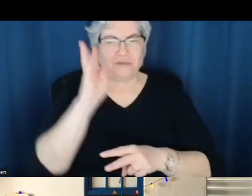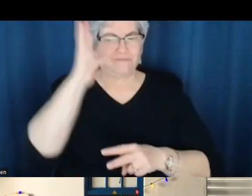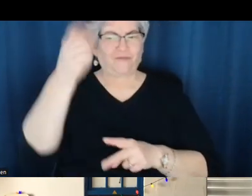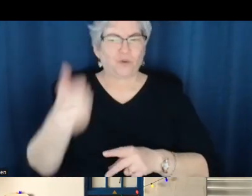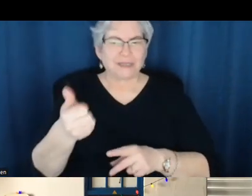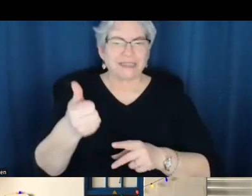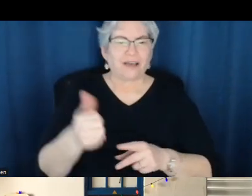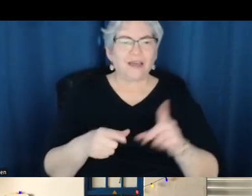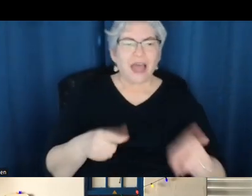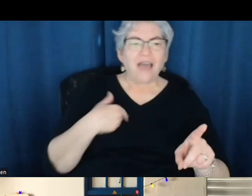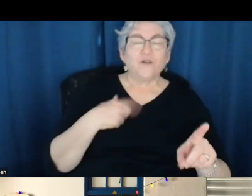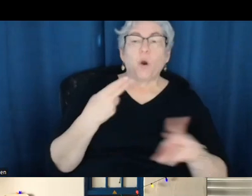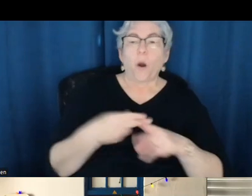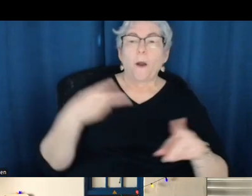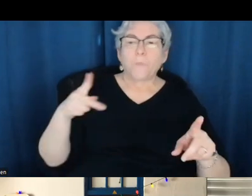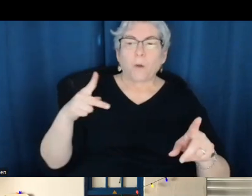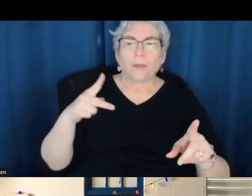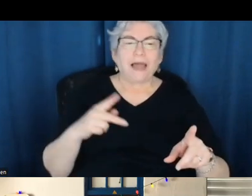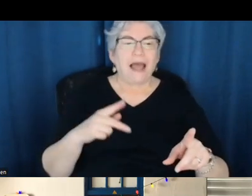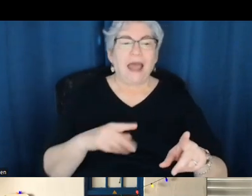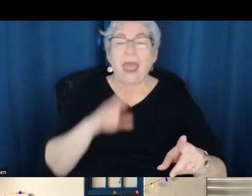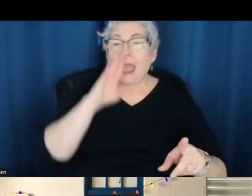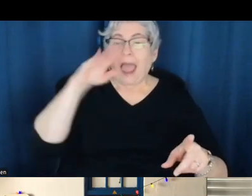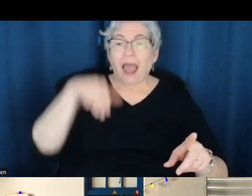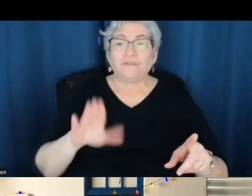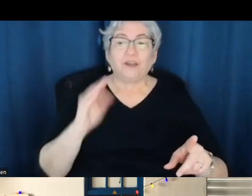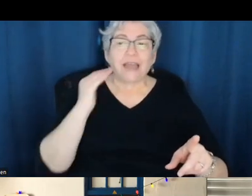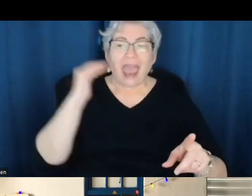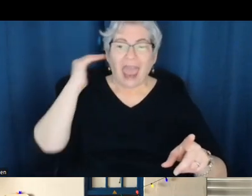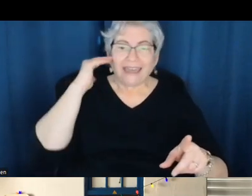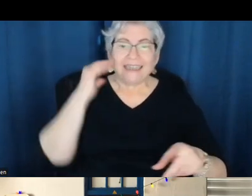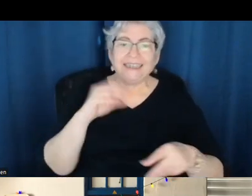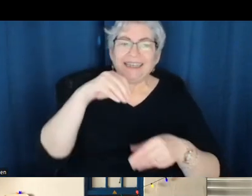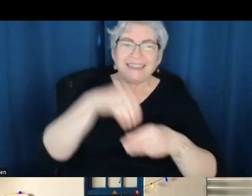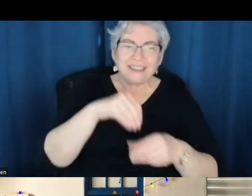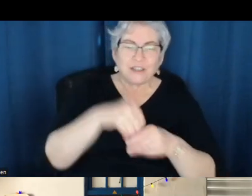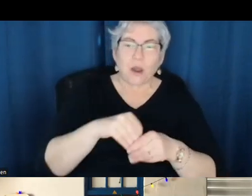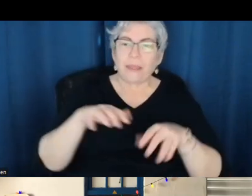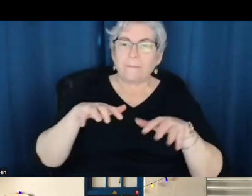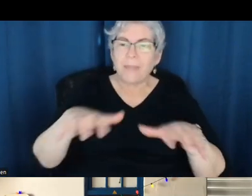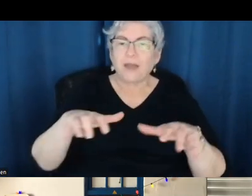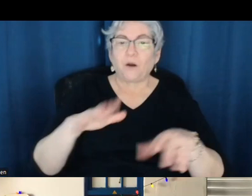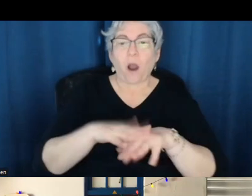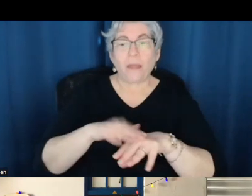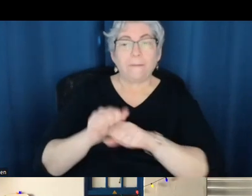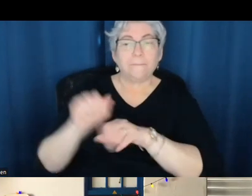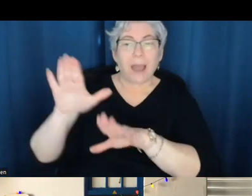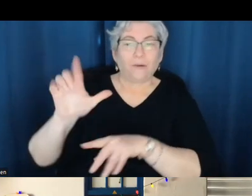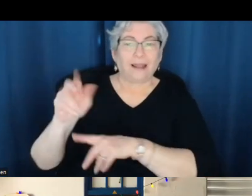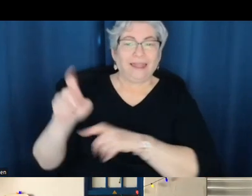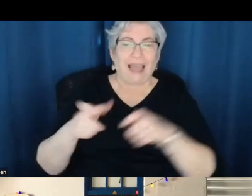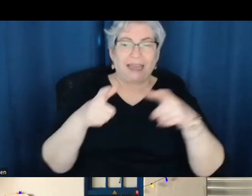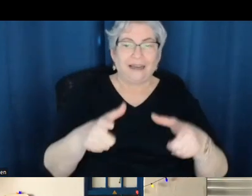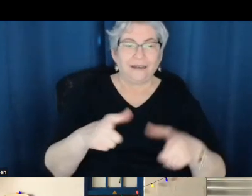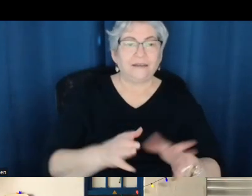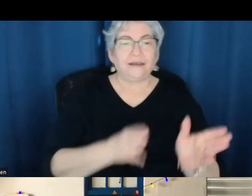is Purple Elephant's Head, weaving through a wet meadow beside a mountain lake. On the right Lemon